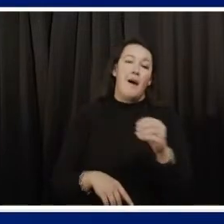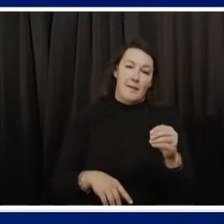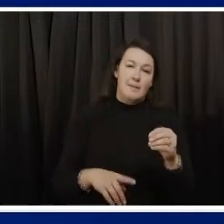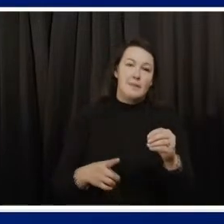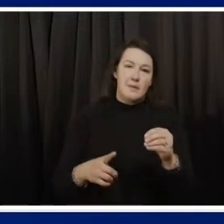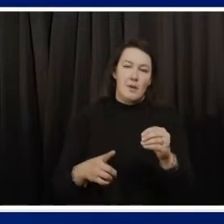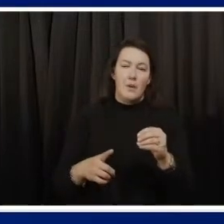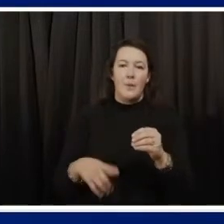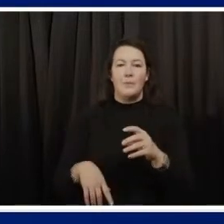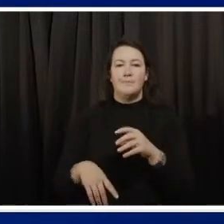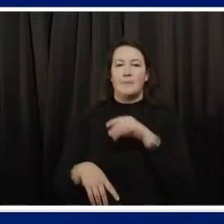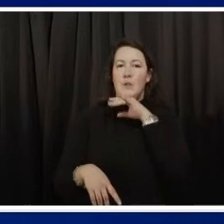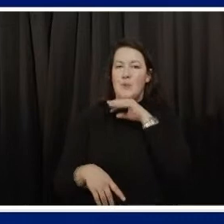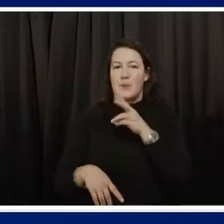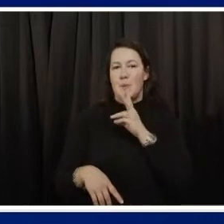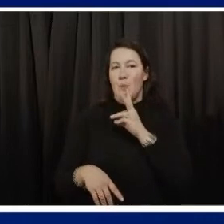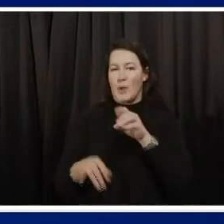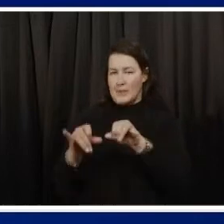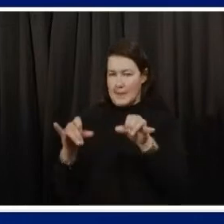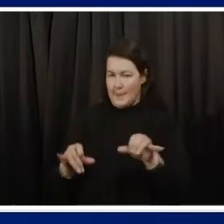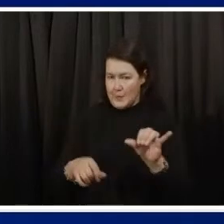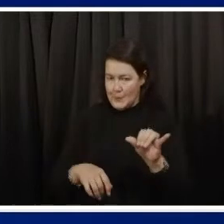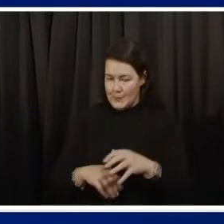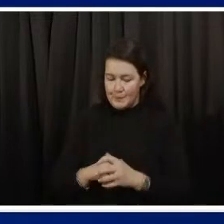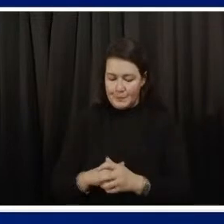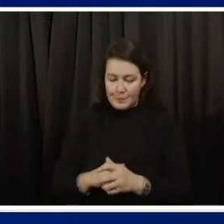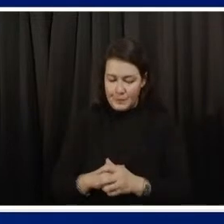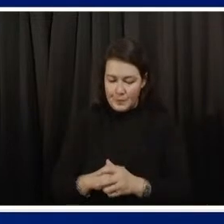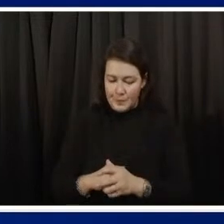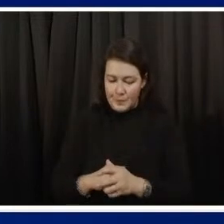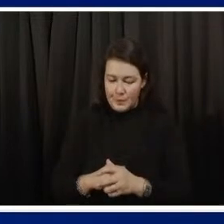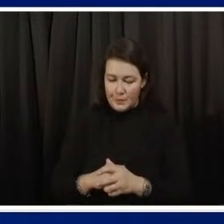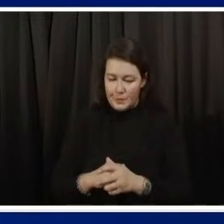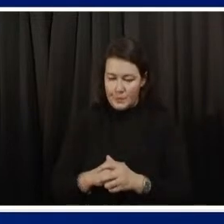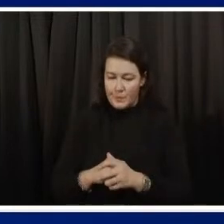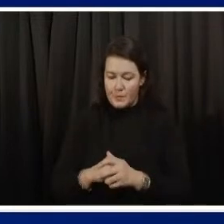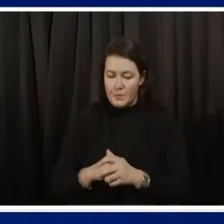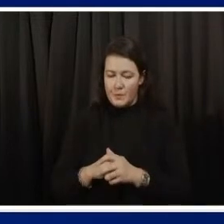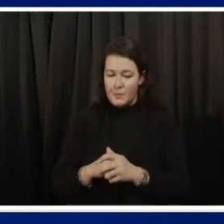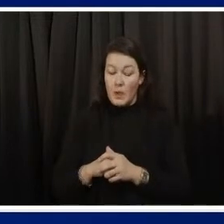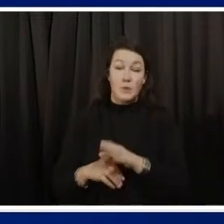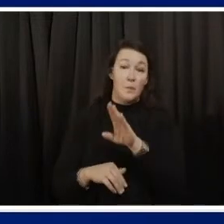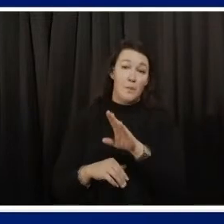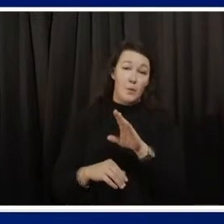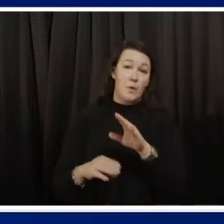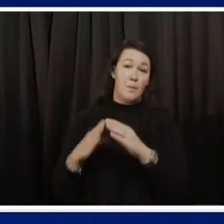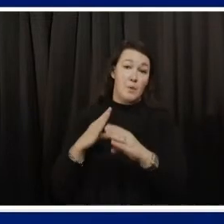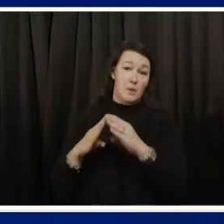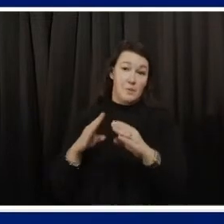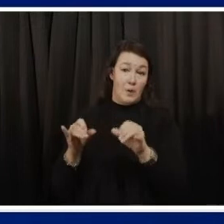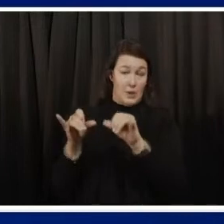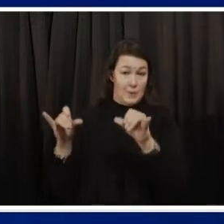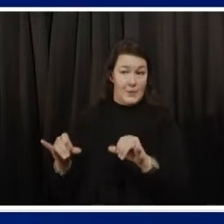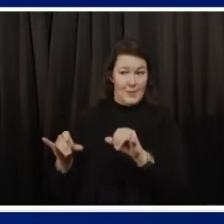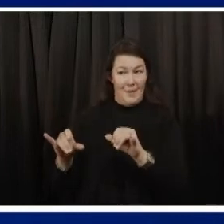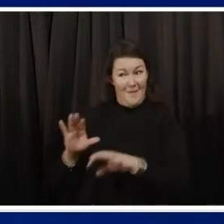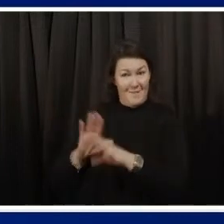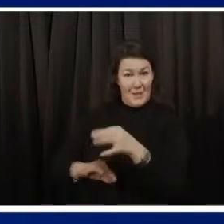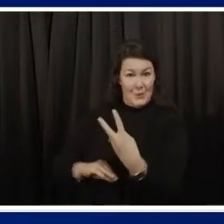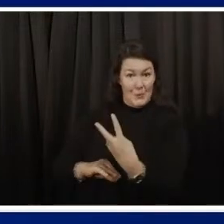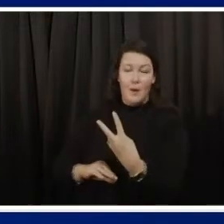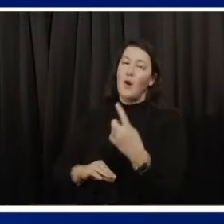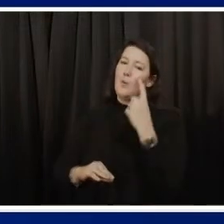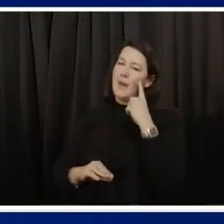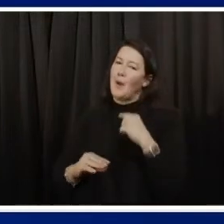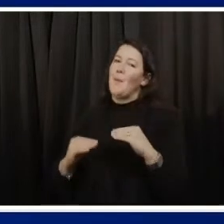unable to quantify how many cases that detection in the Boulder municipal wastewater system represents, but we believe it's likely more than